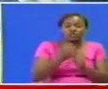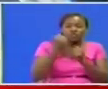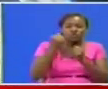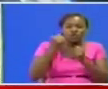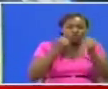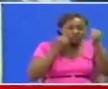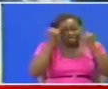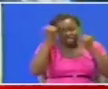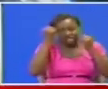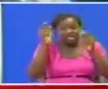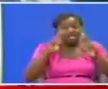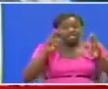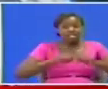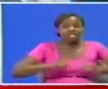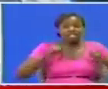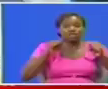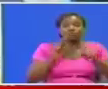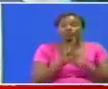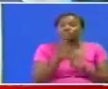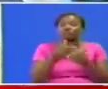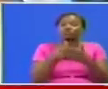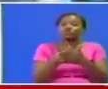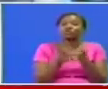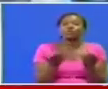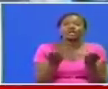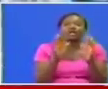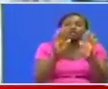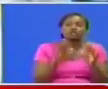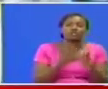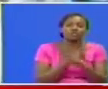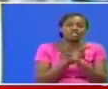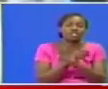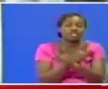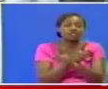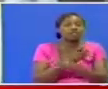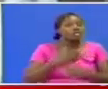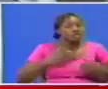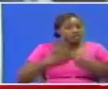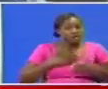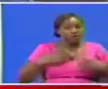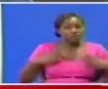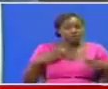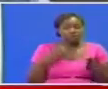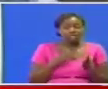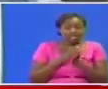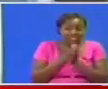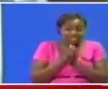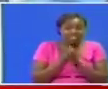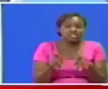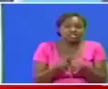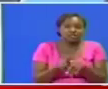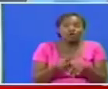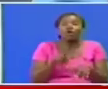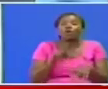military, ready and able to use force where necessary to protect and defend our people and our interests when and